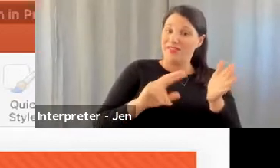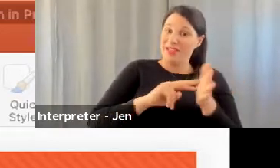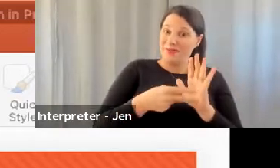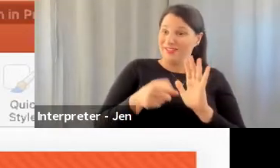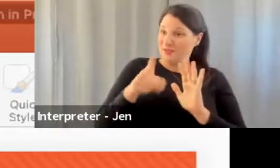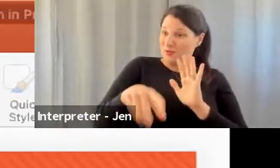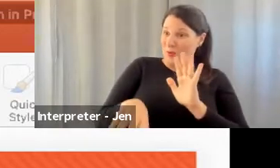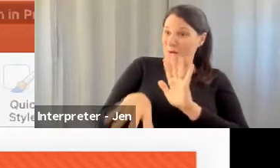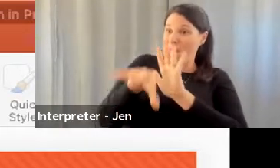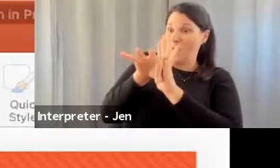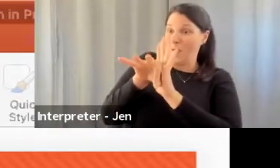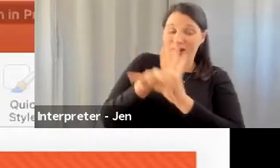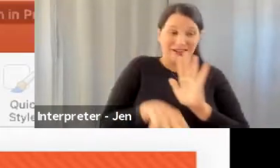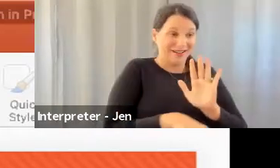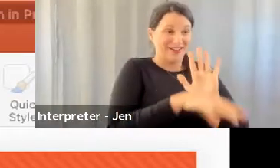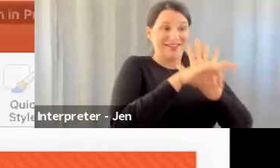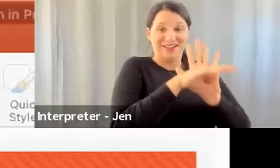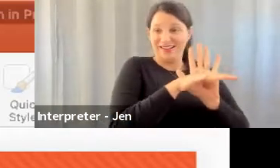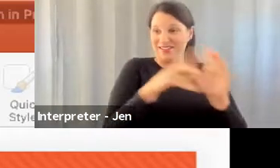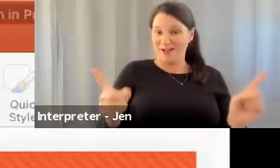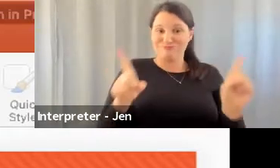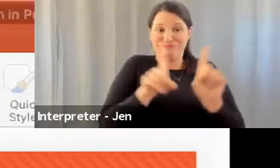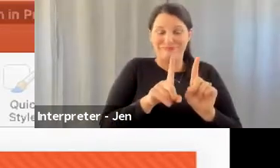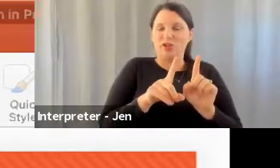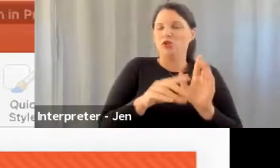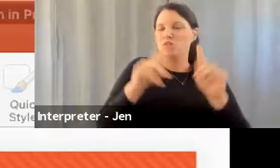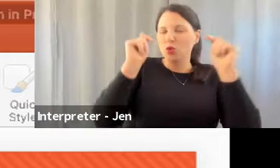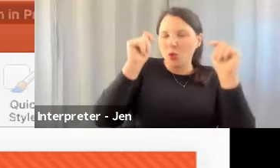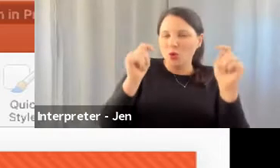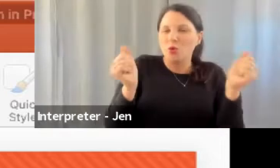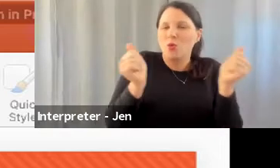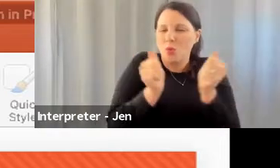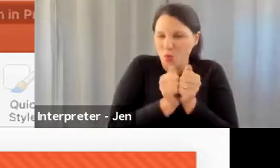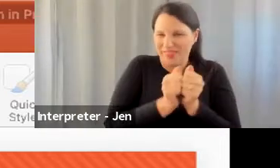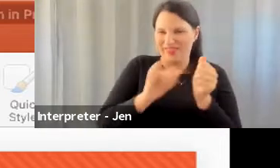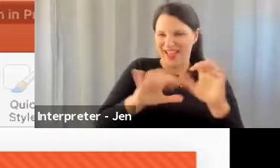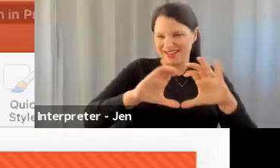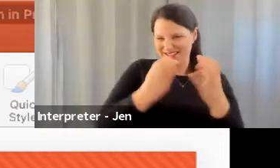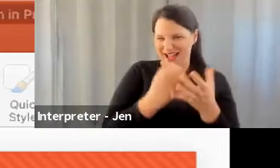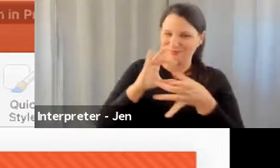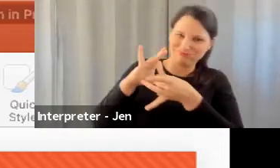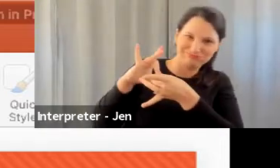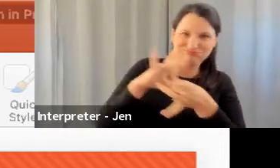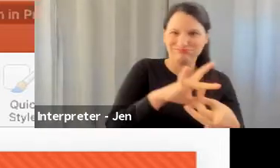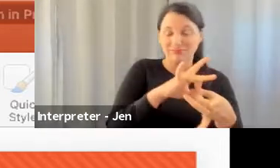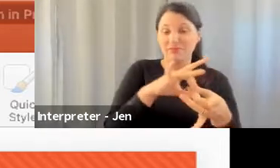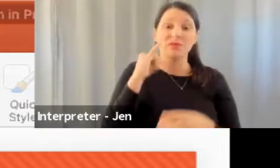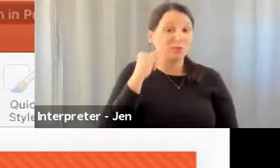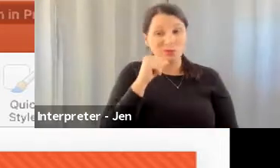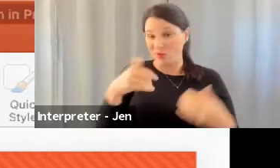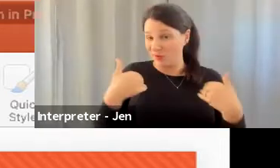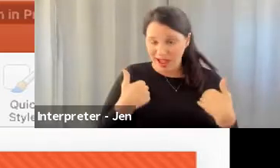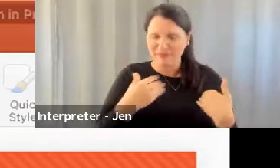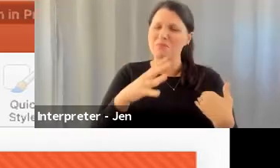tutor dedicated to that professor and to that course. However, if you don't have an embedded tutor, don't worry, because we still have